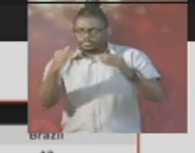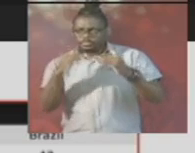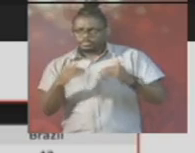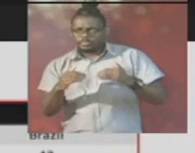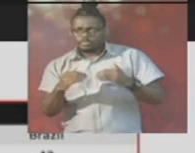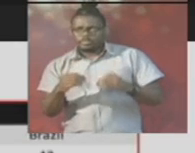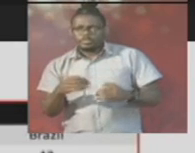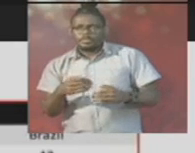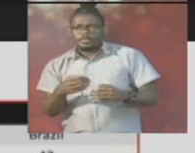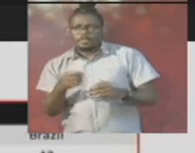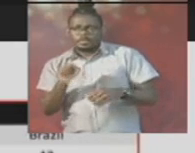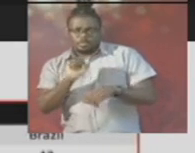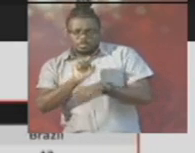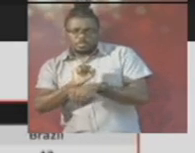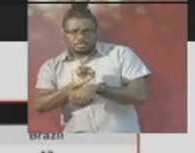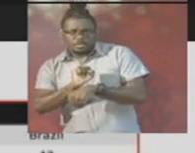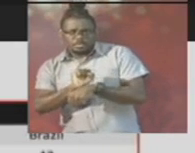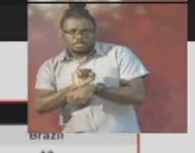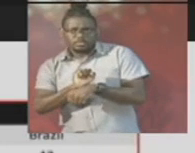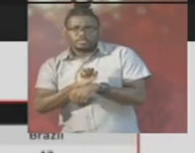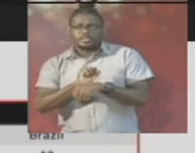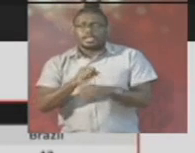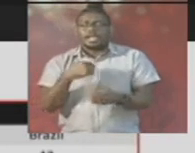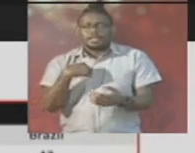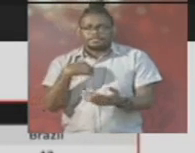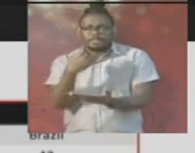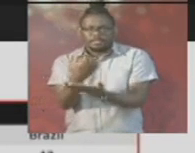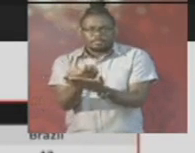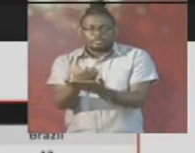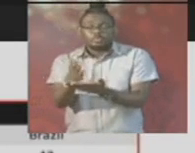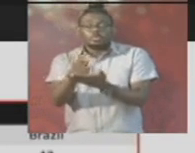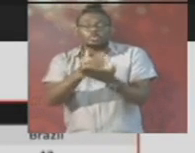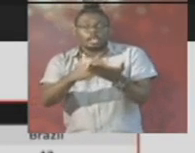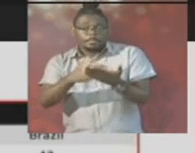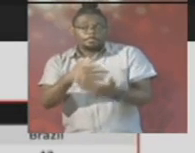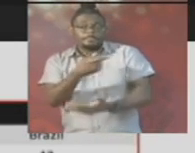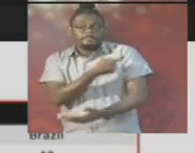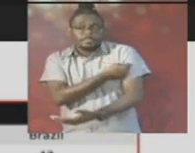there's evidence that some vaccines may be less effective against P1,